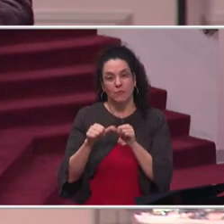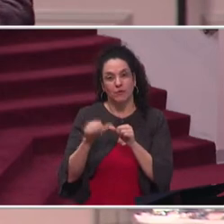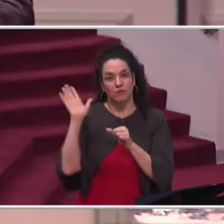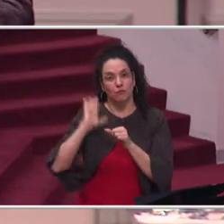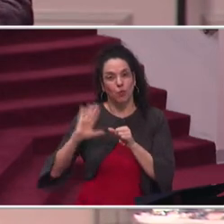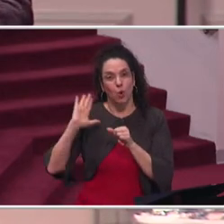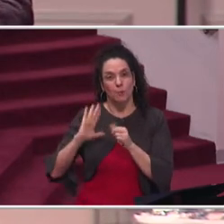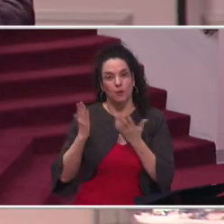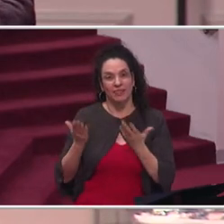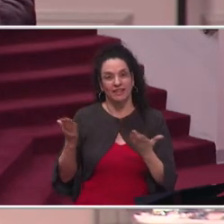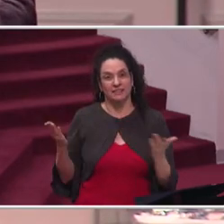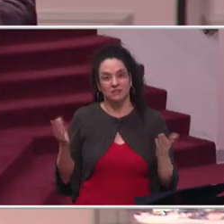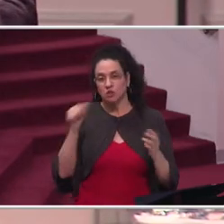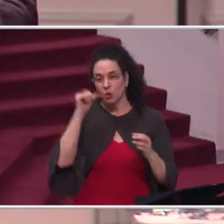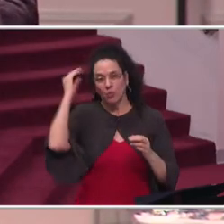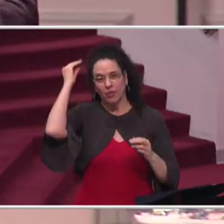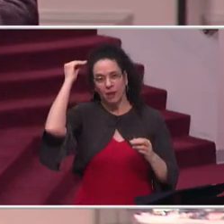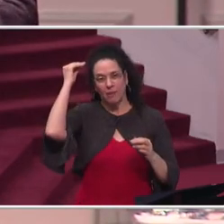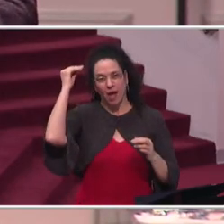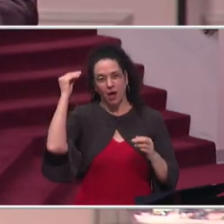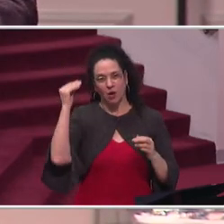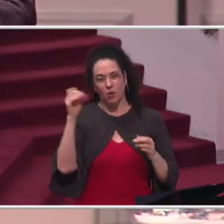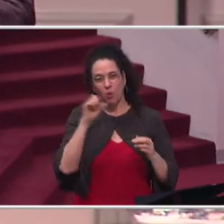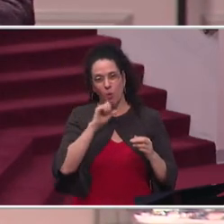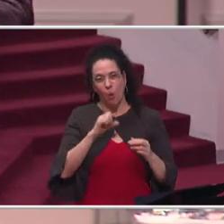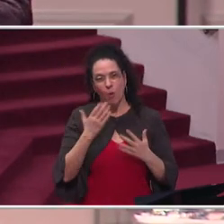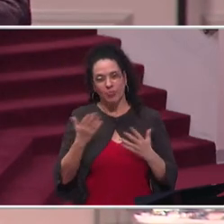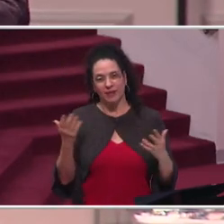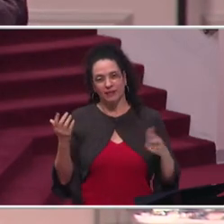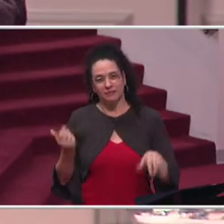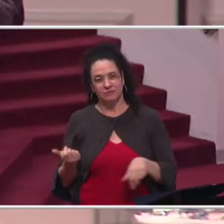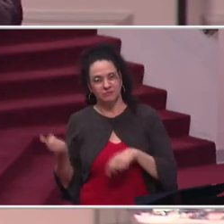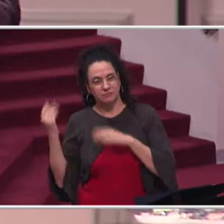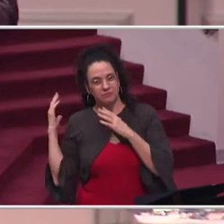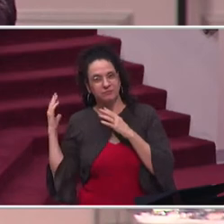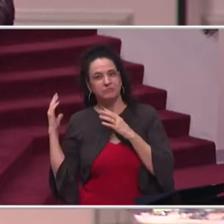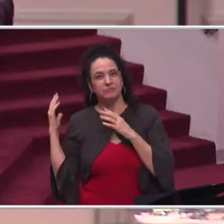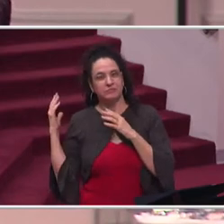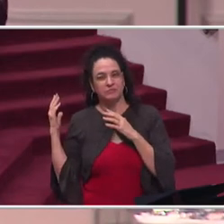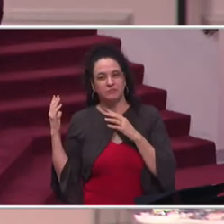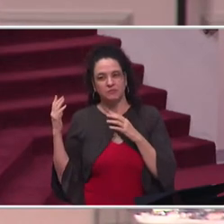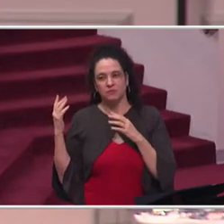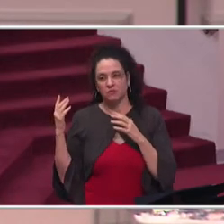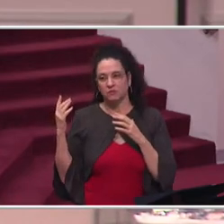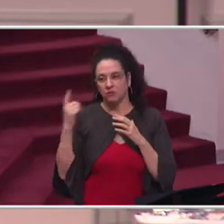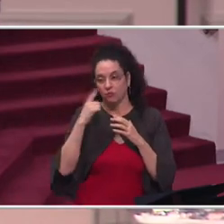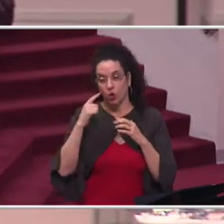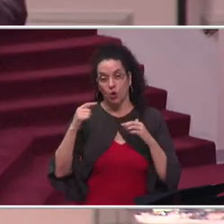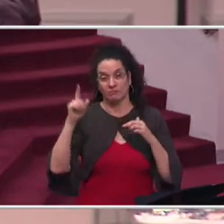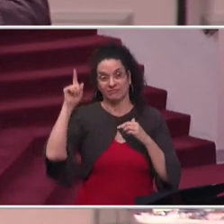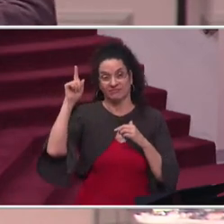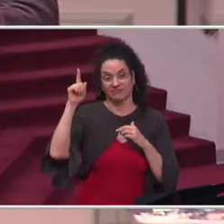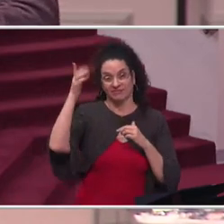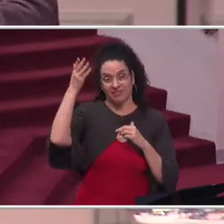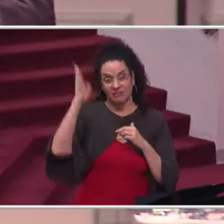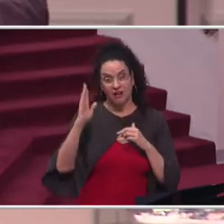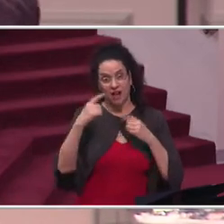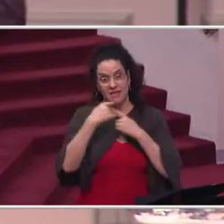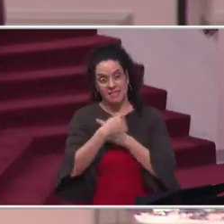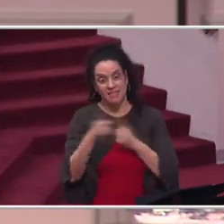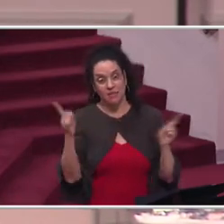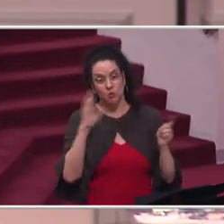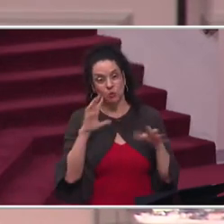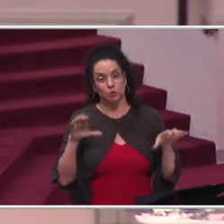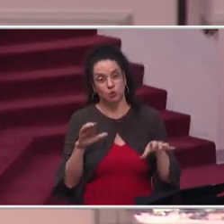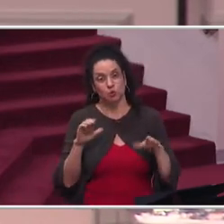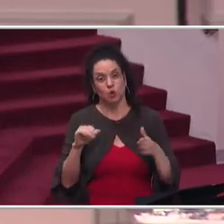consider the things of old. Put it behind you. For behold, I will do a new thing.